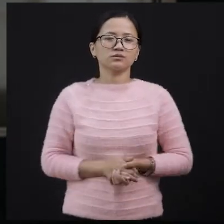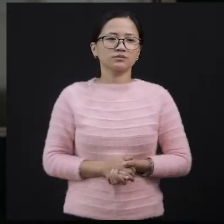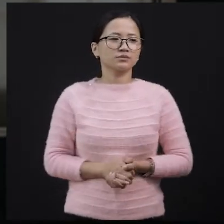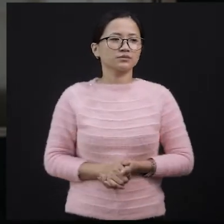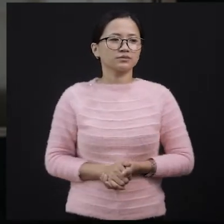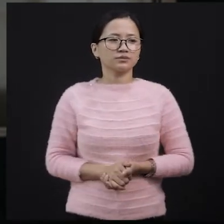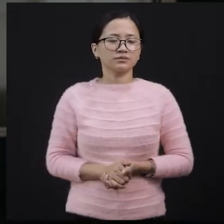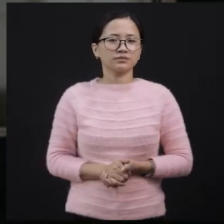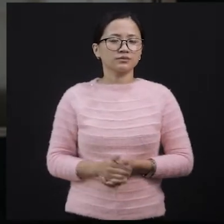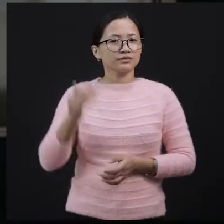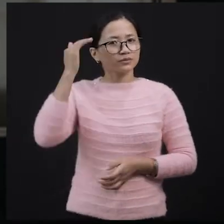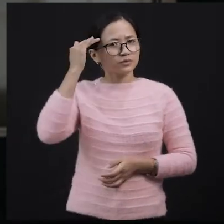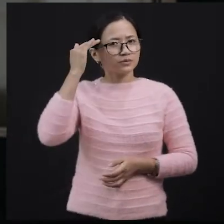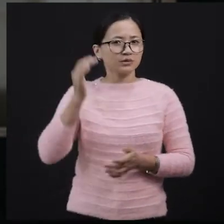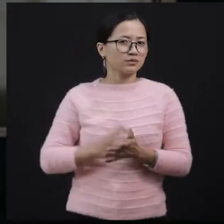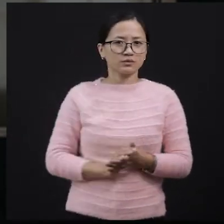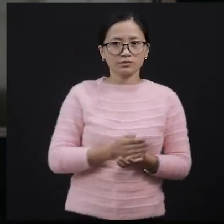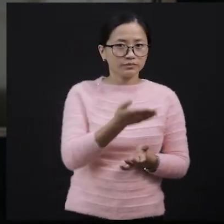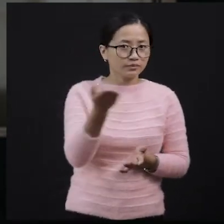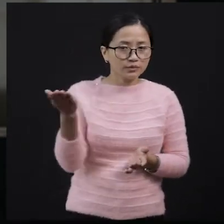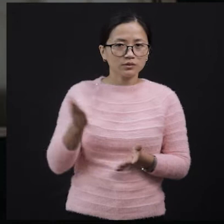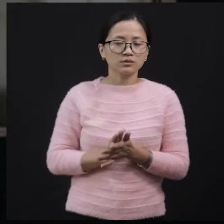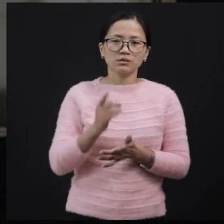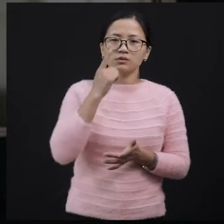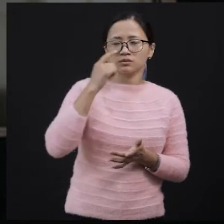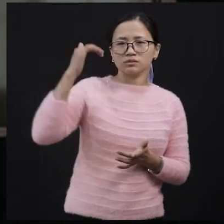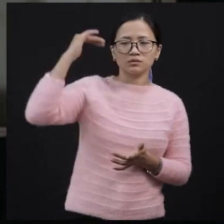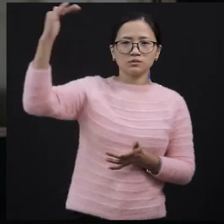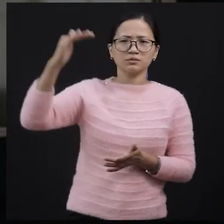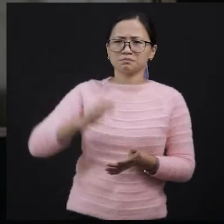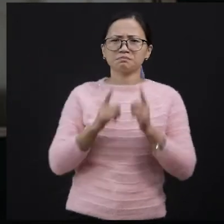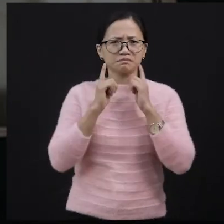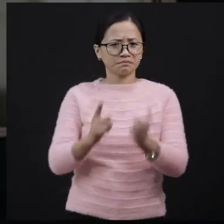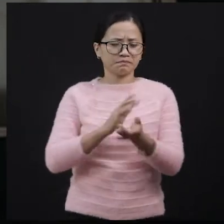So now we know there is a lady, but it is not clear